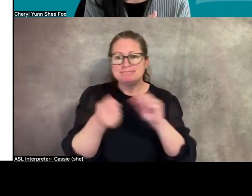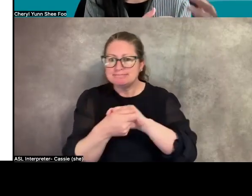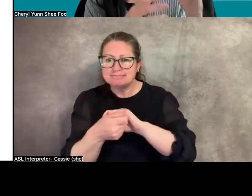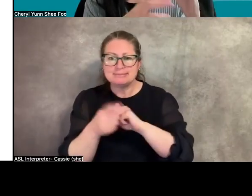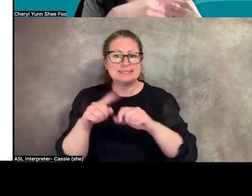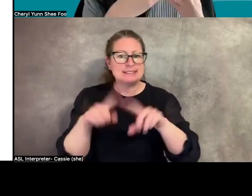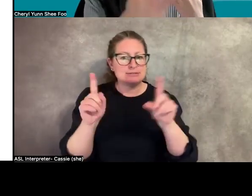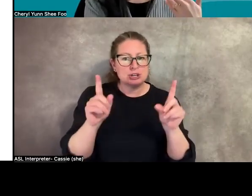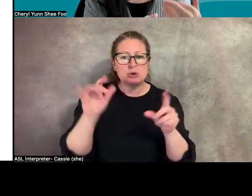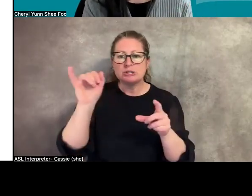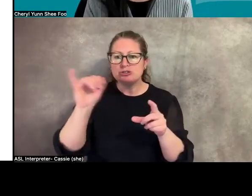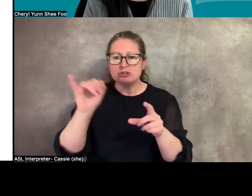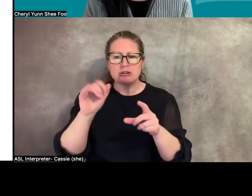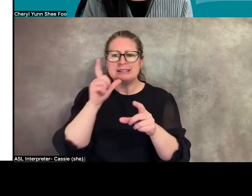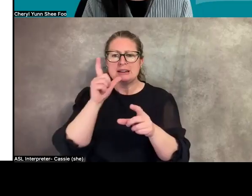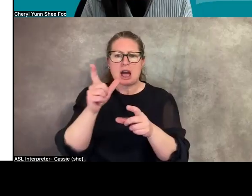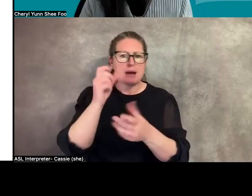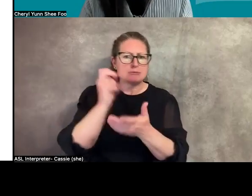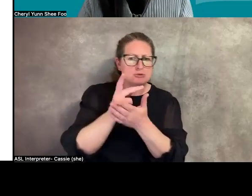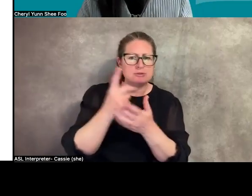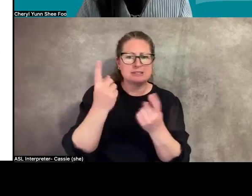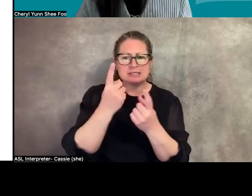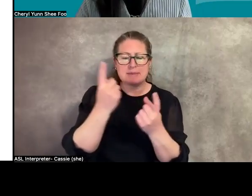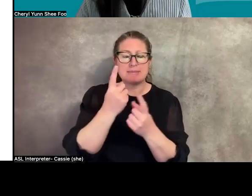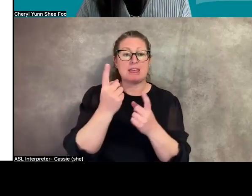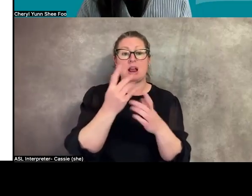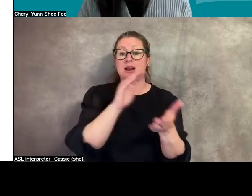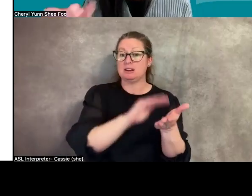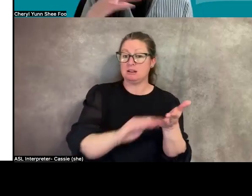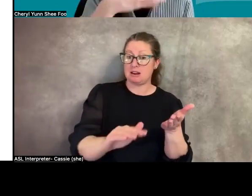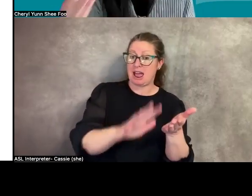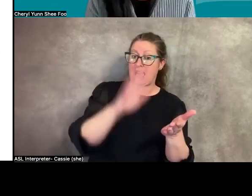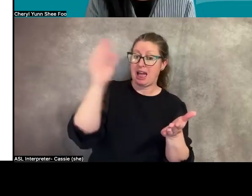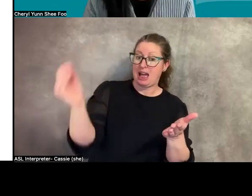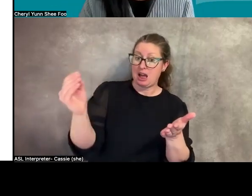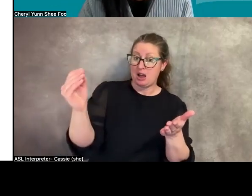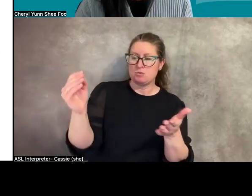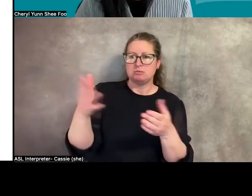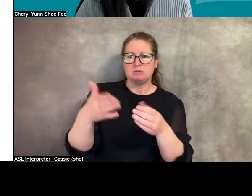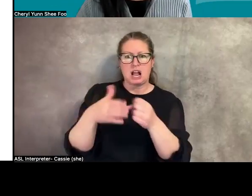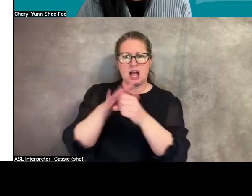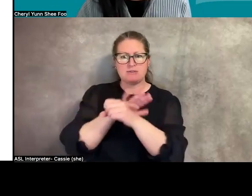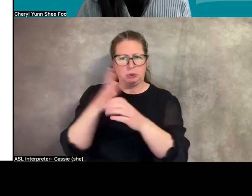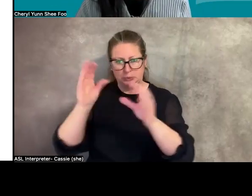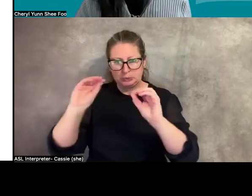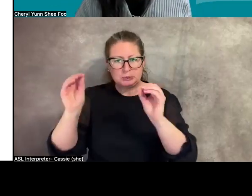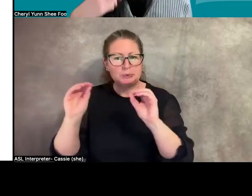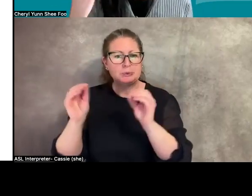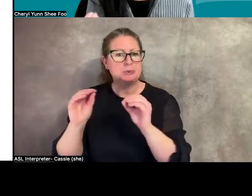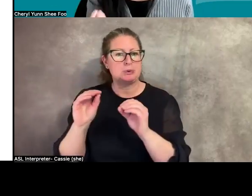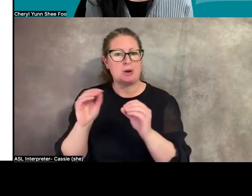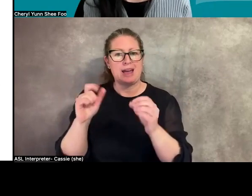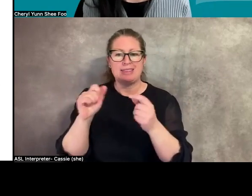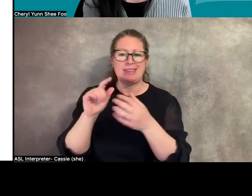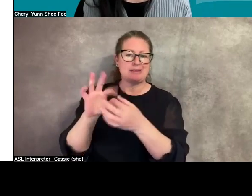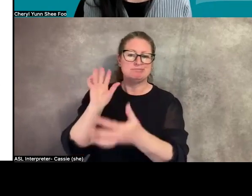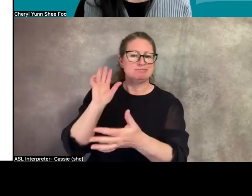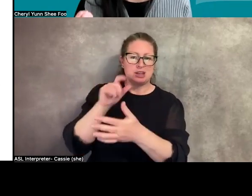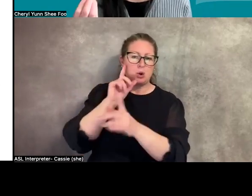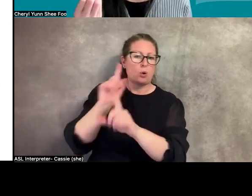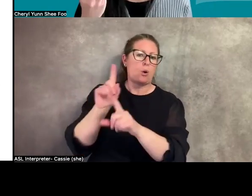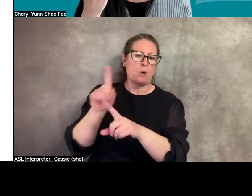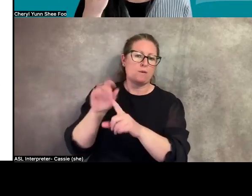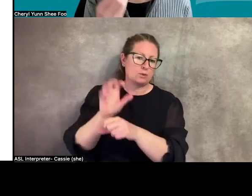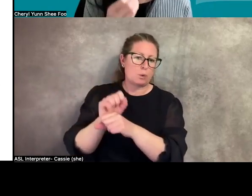not verified, they lose that coverage once they go outpatient and then disengage from care. So this is really